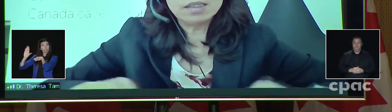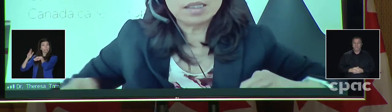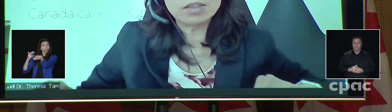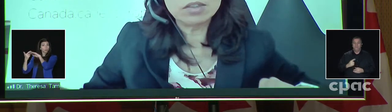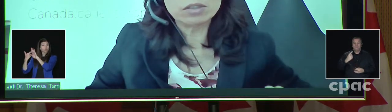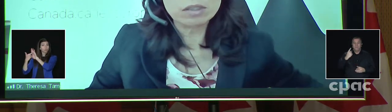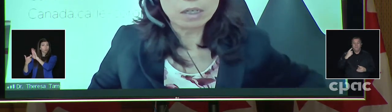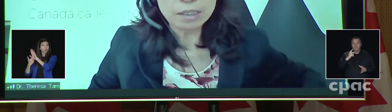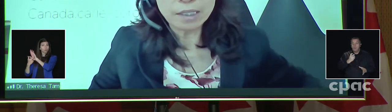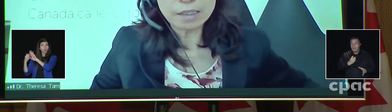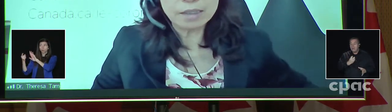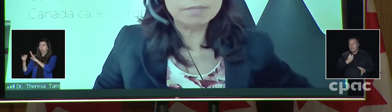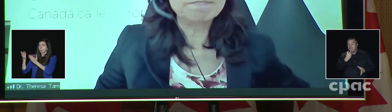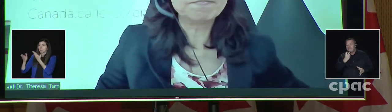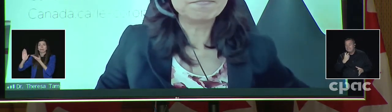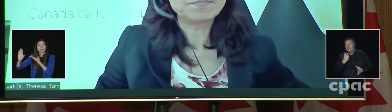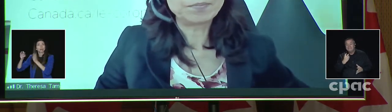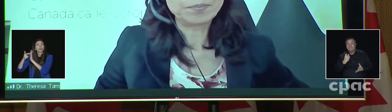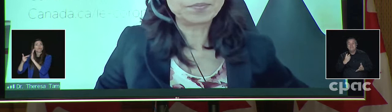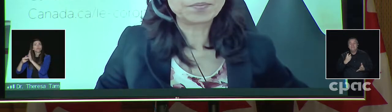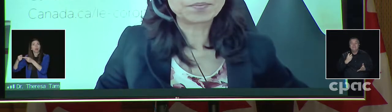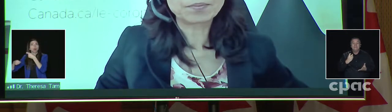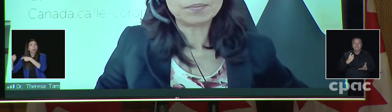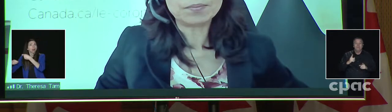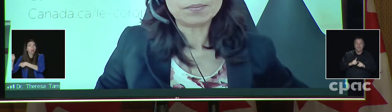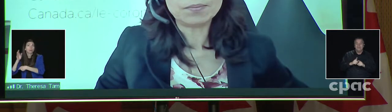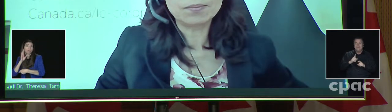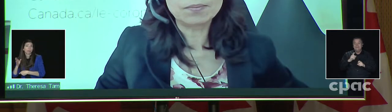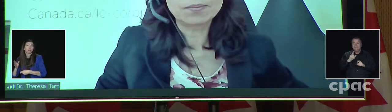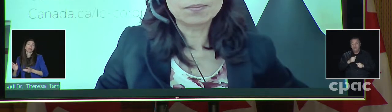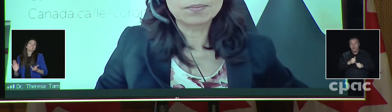the international context.